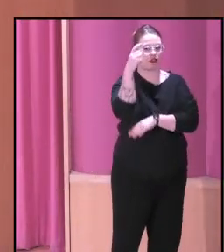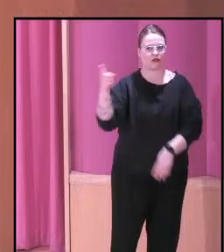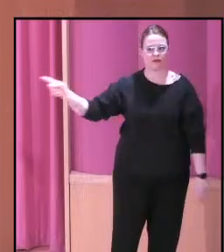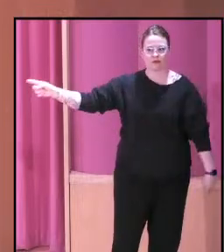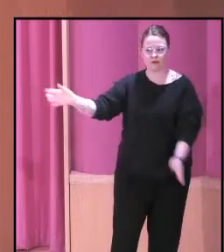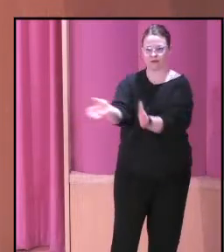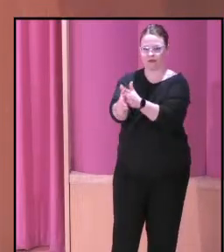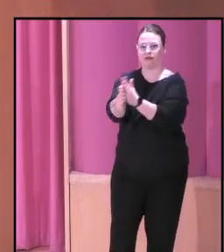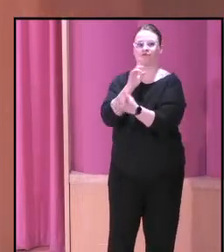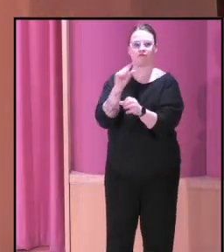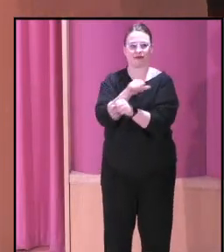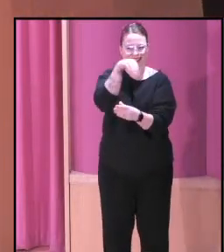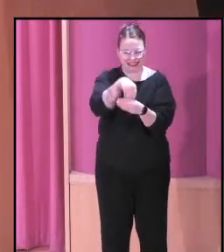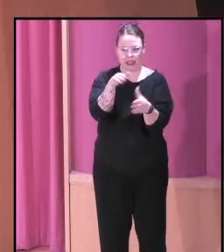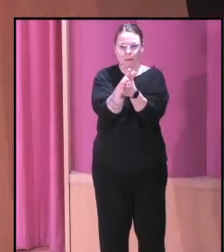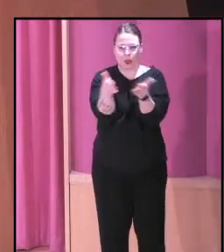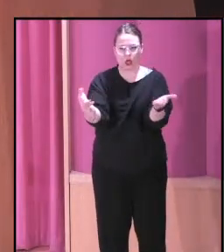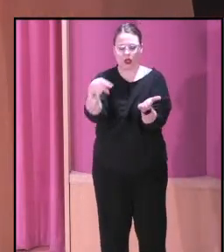Thanks.